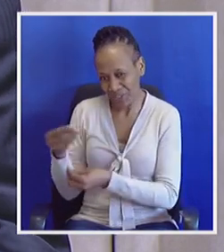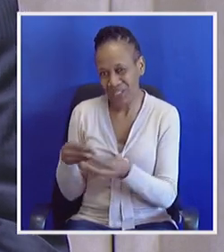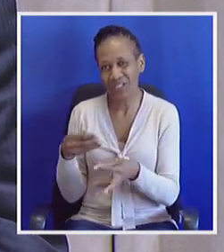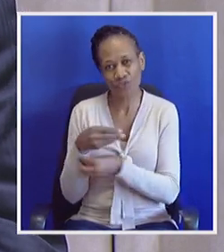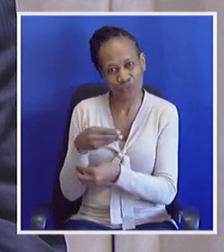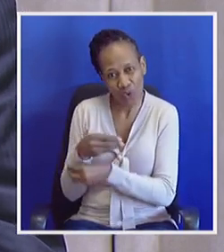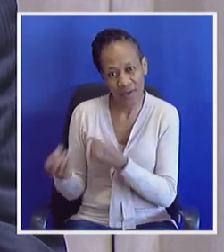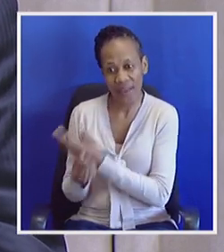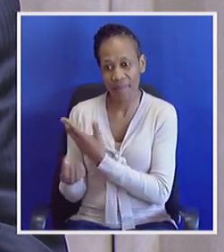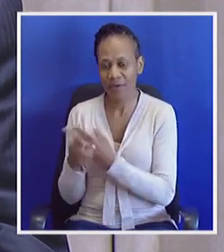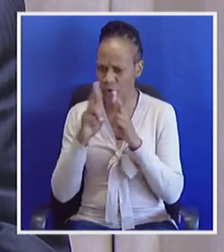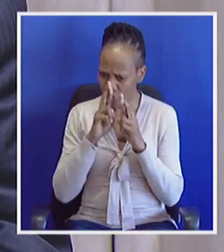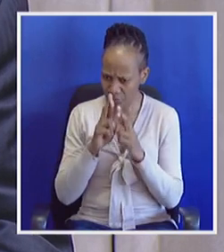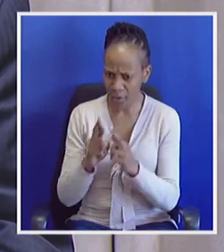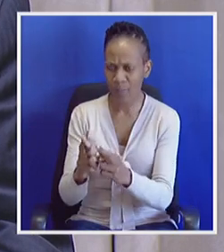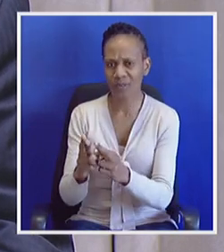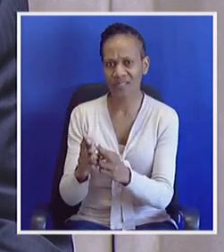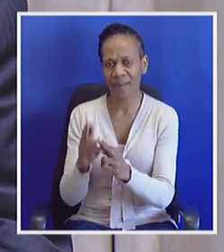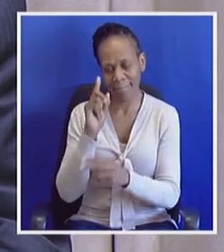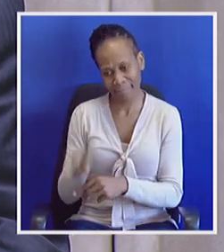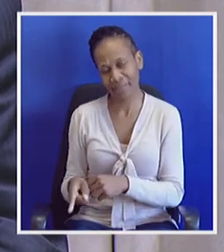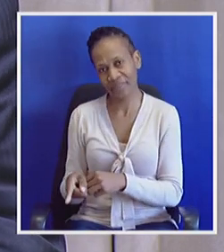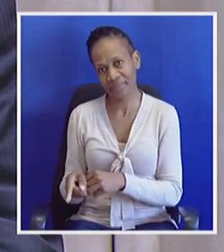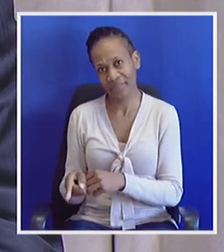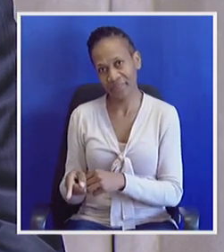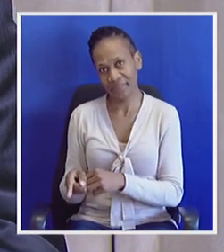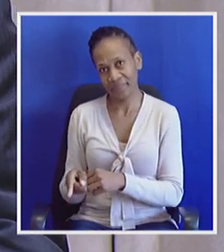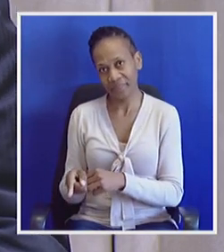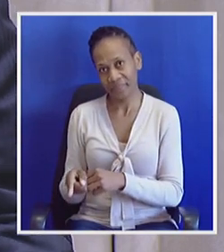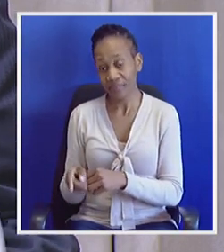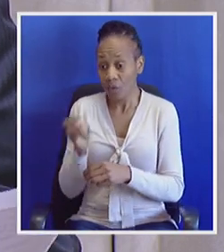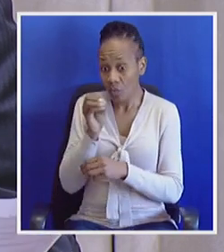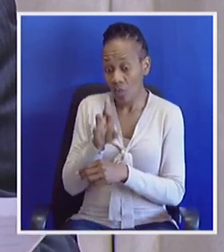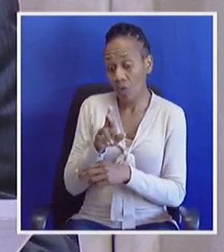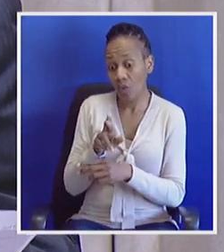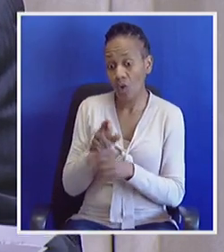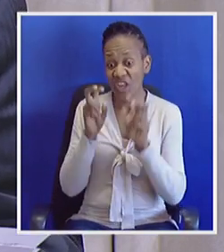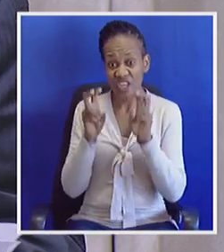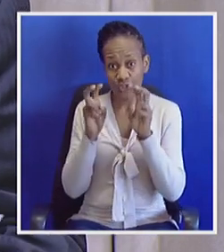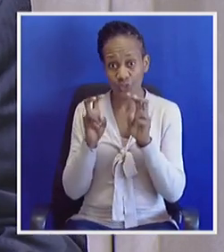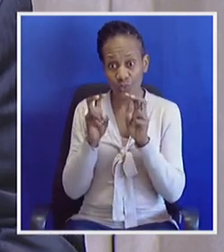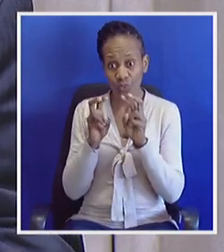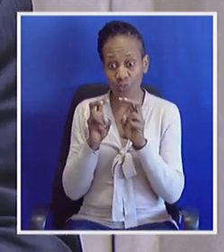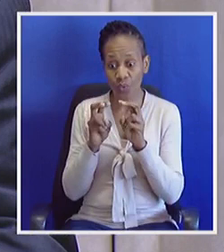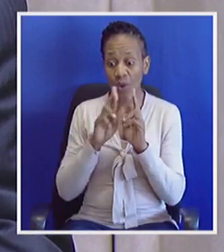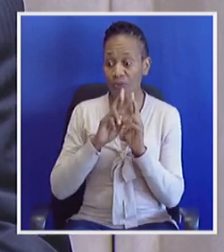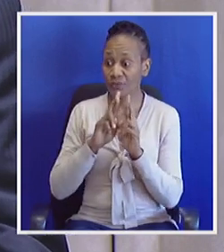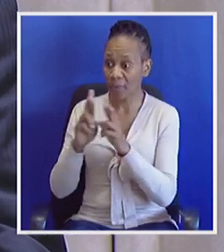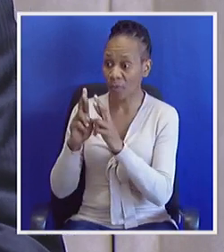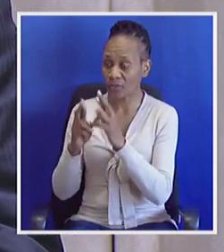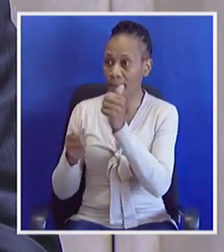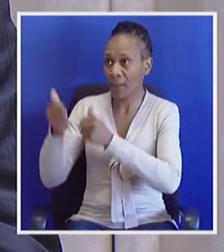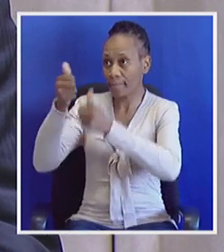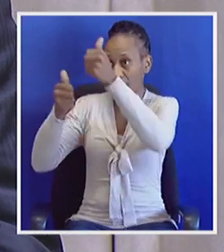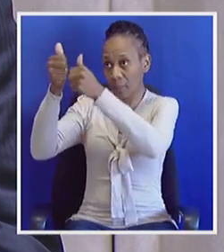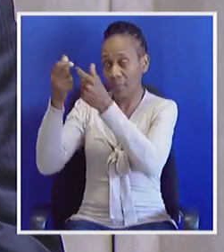allegations to the entire trust, or they can escalate matters and report